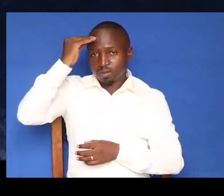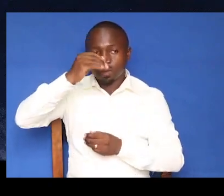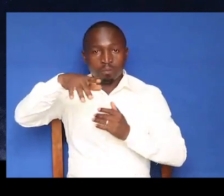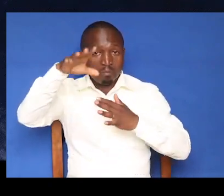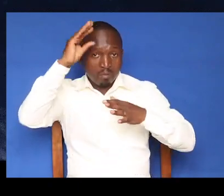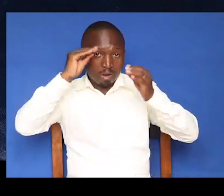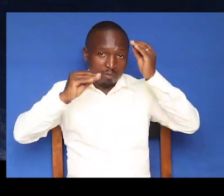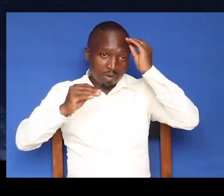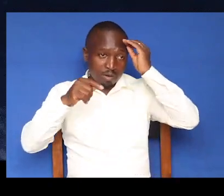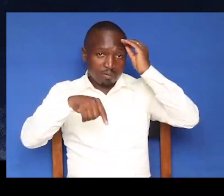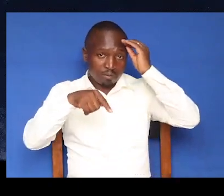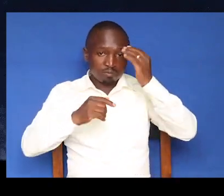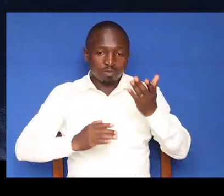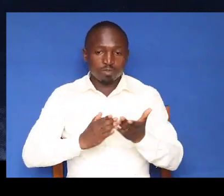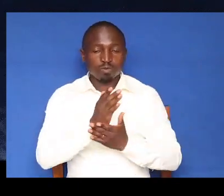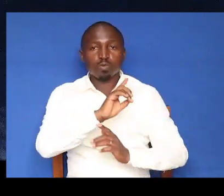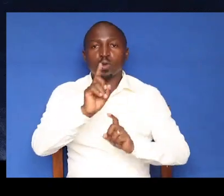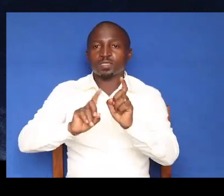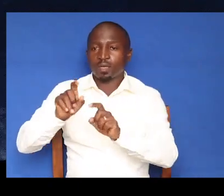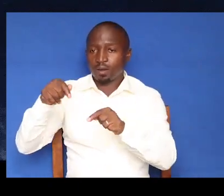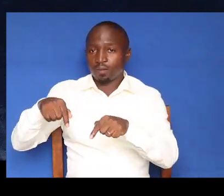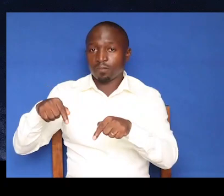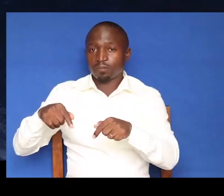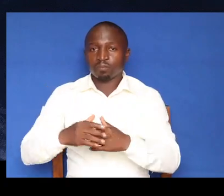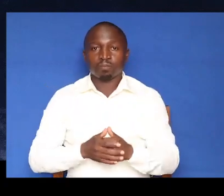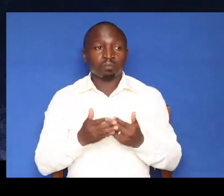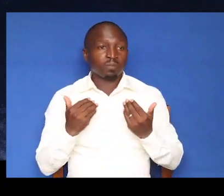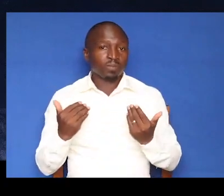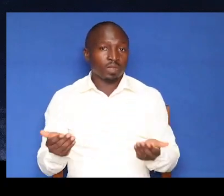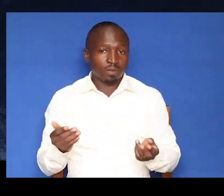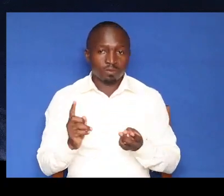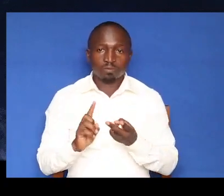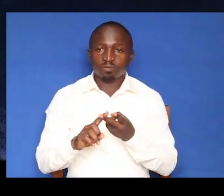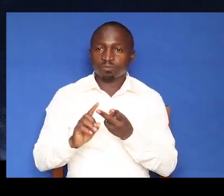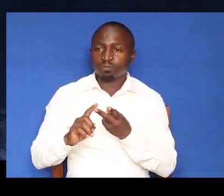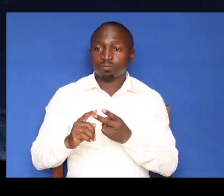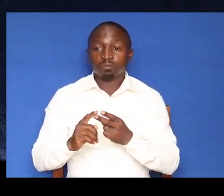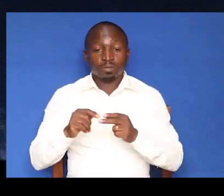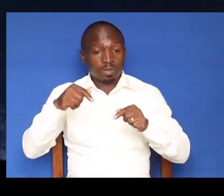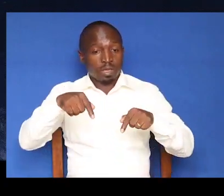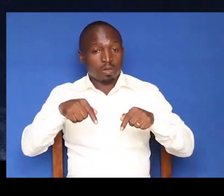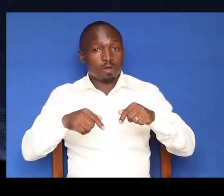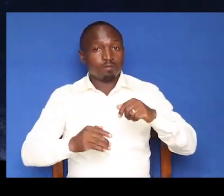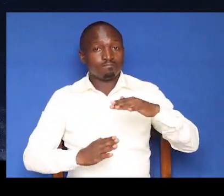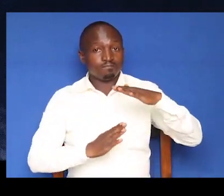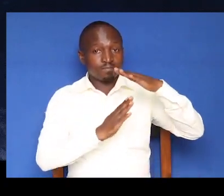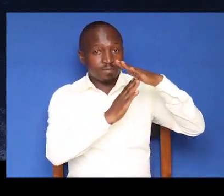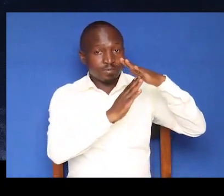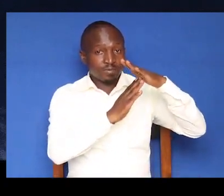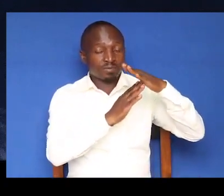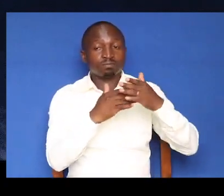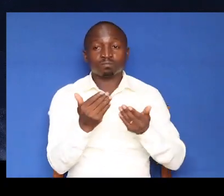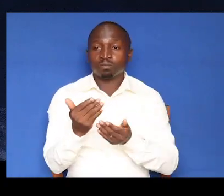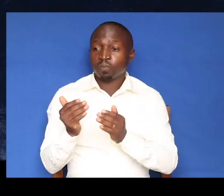knowledge we have achieved with the guiding questions we had. Therefore, let us end up here for